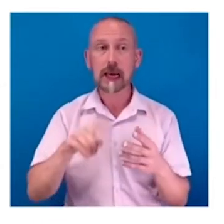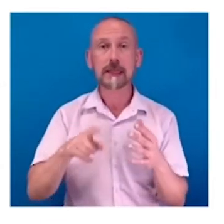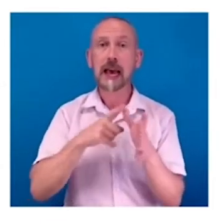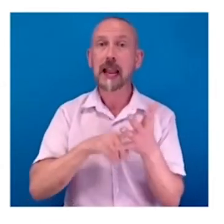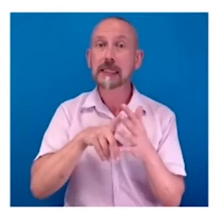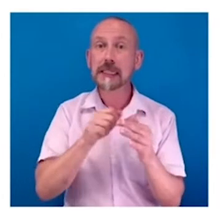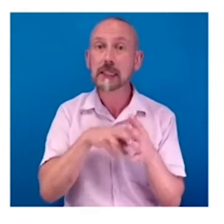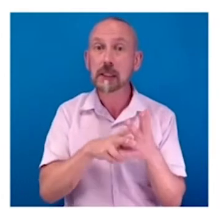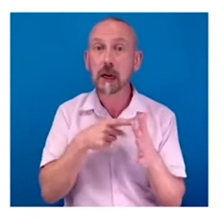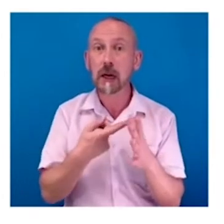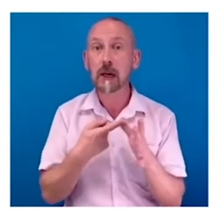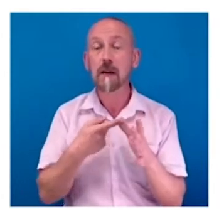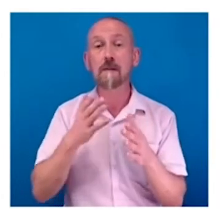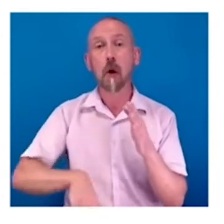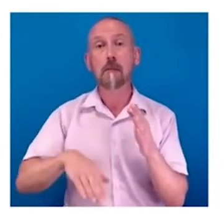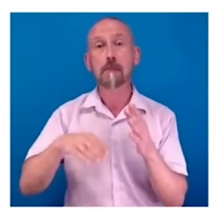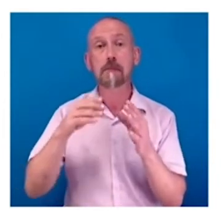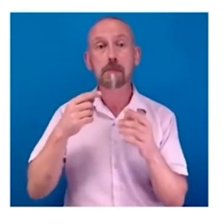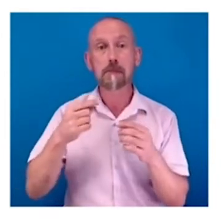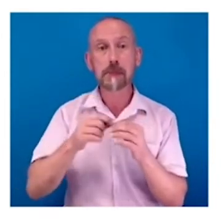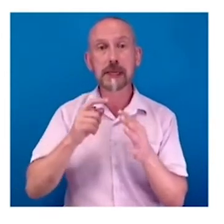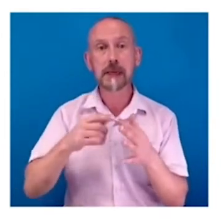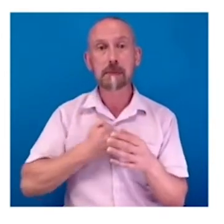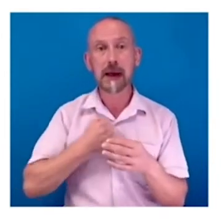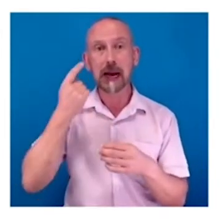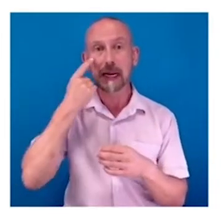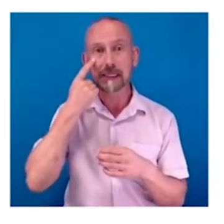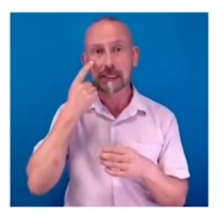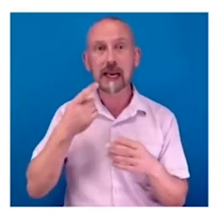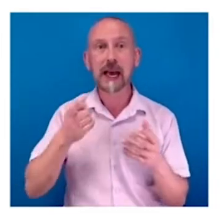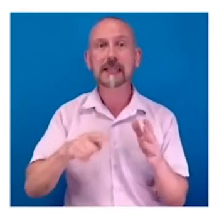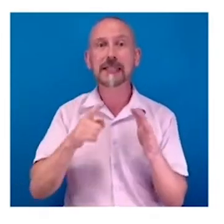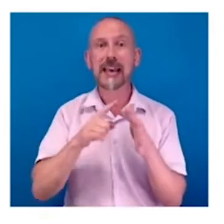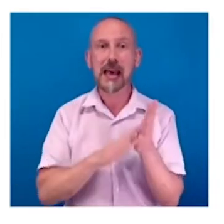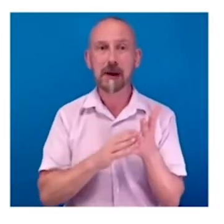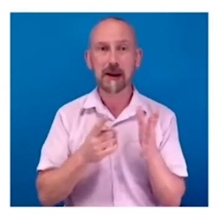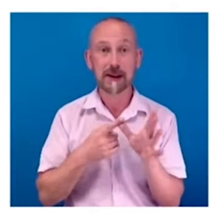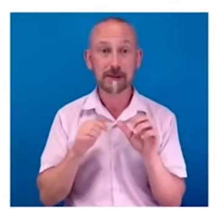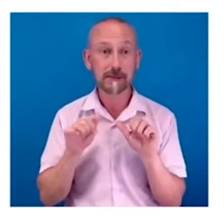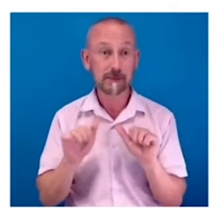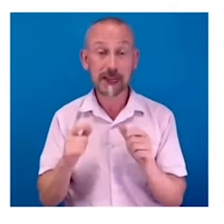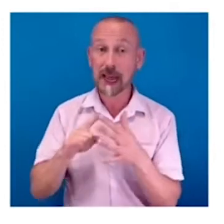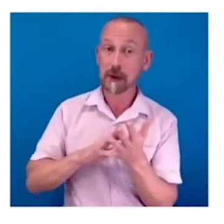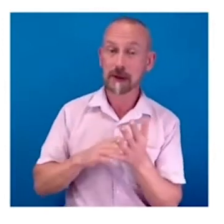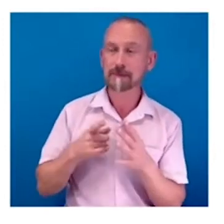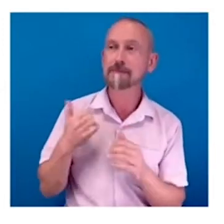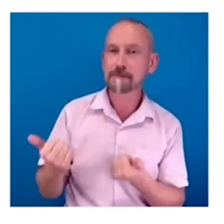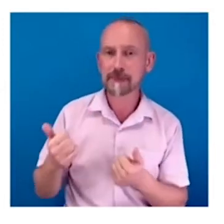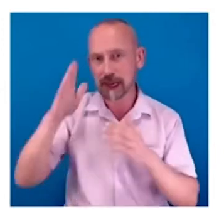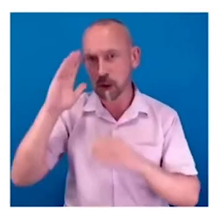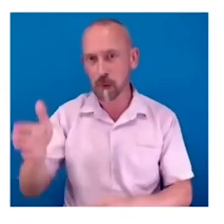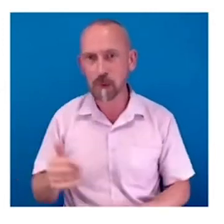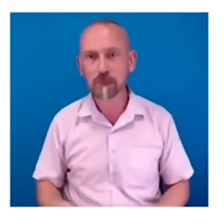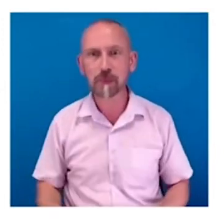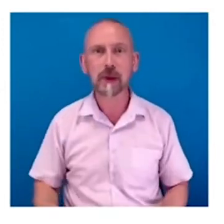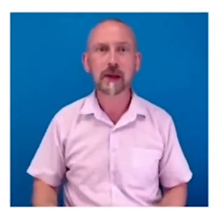Emma from, hello Emma. Hello. How are you doing? I'm all right, thank you. How are you? I'm really good, thank you. I've had 3